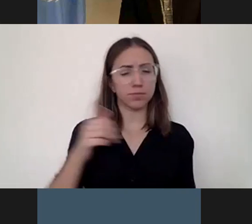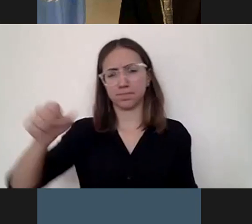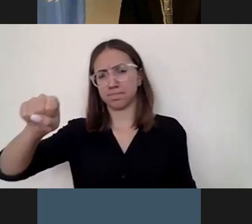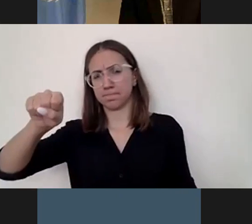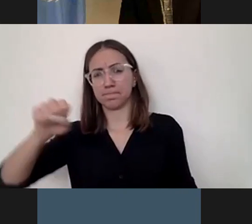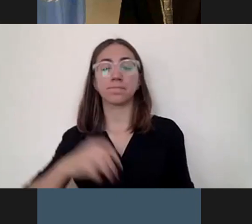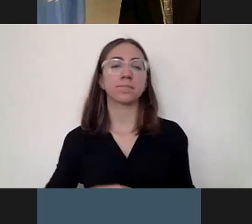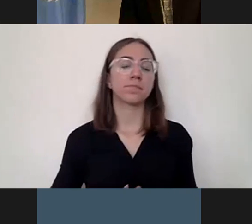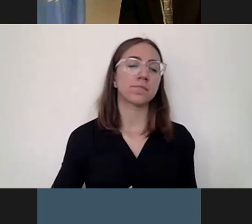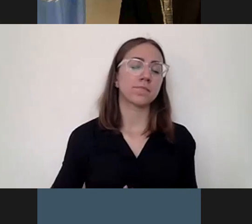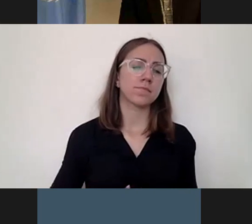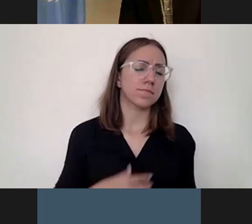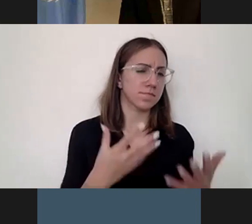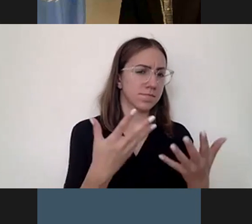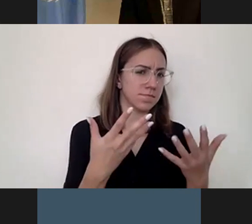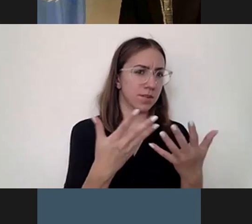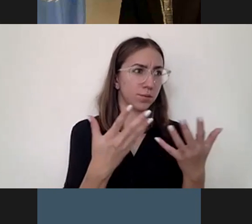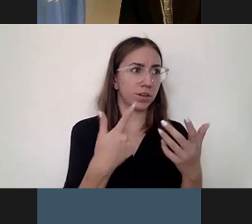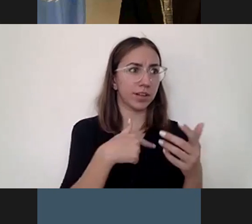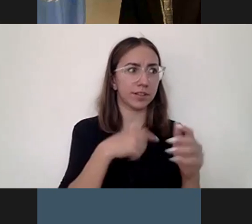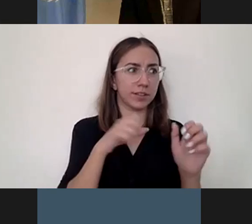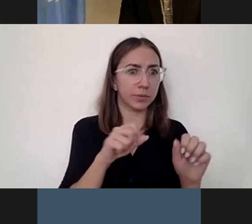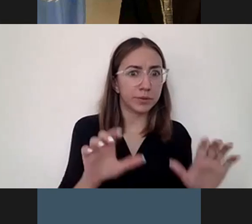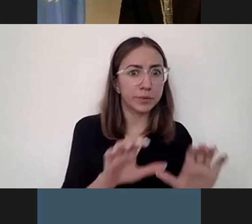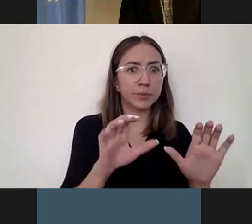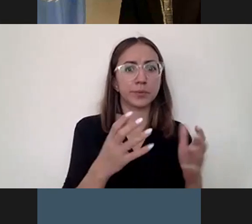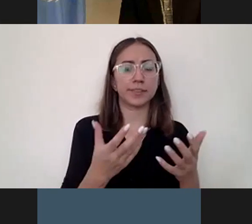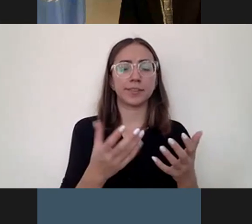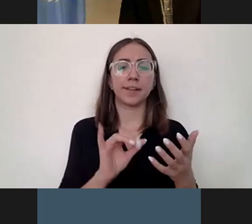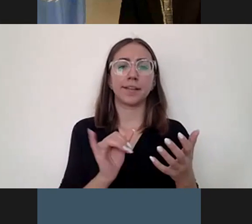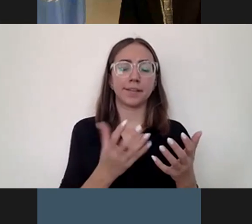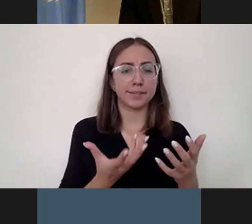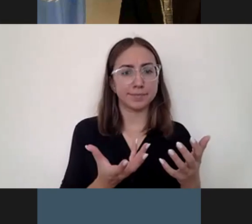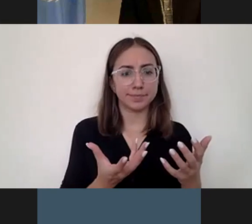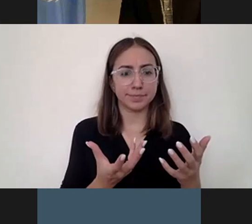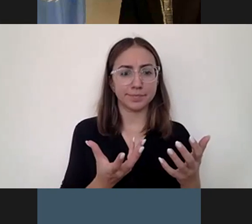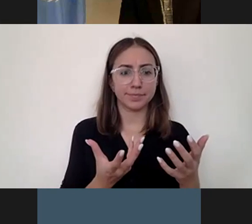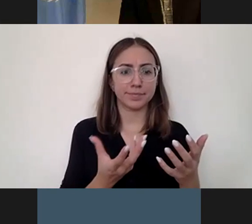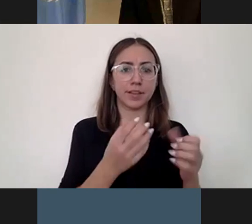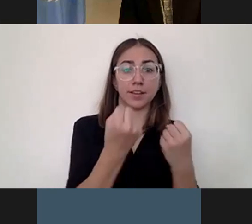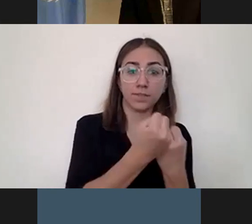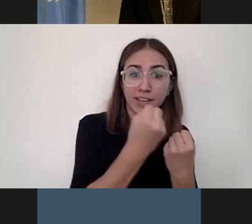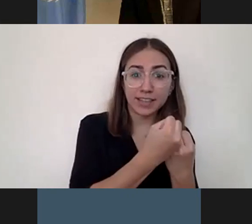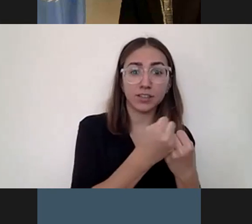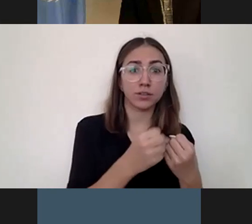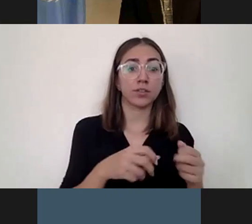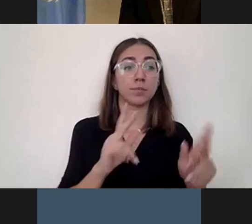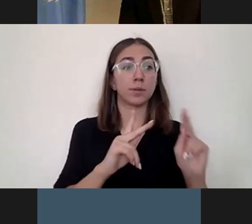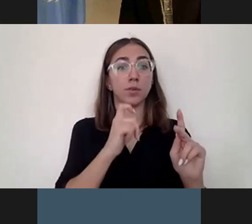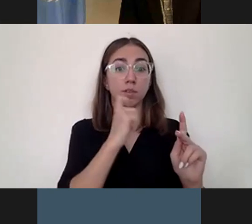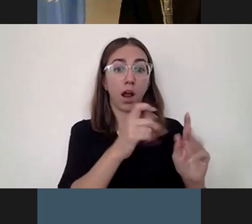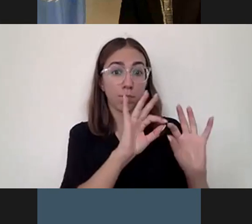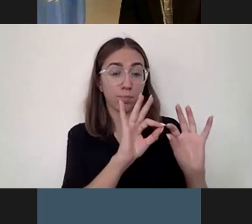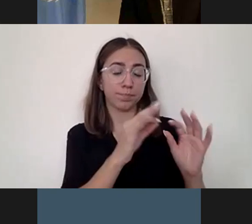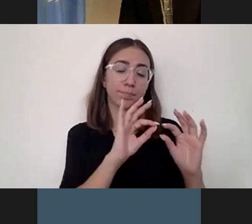you perfectly. What measures can be taken, especially by advocates and people in the nonprofit sector who are